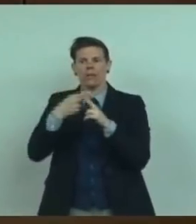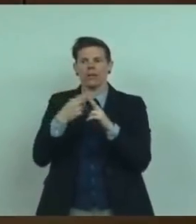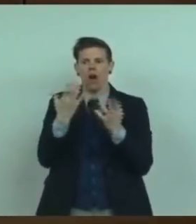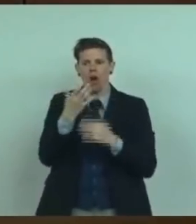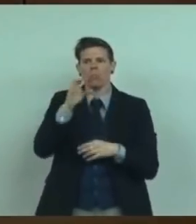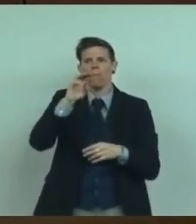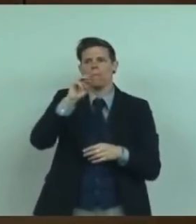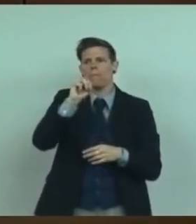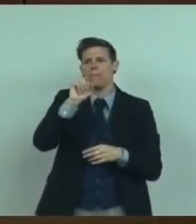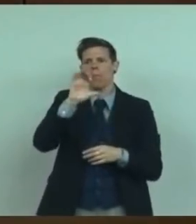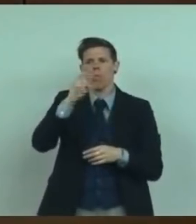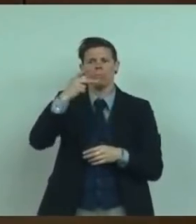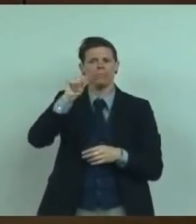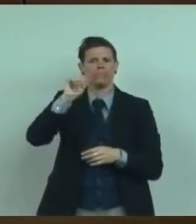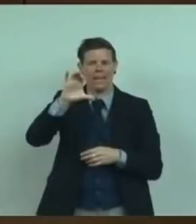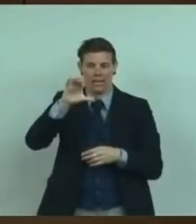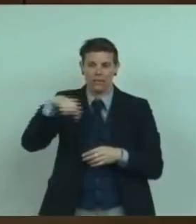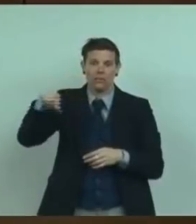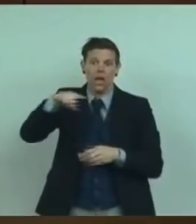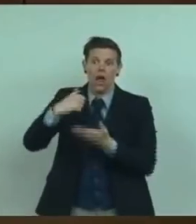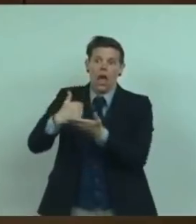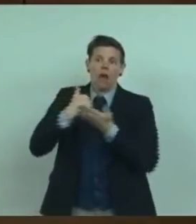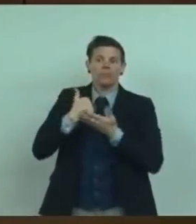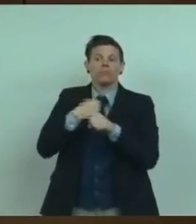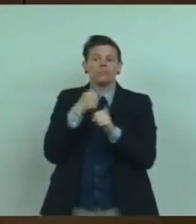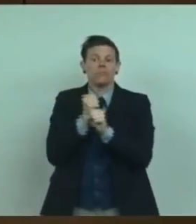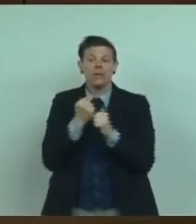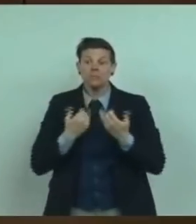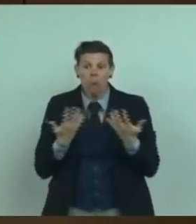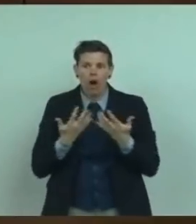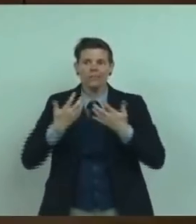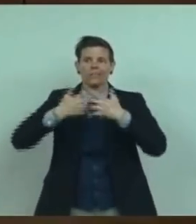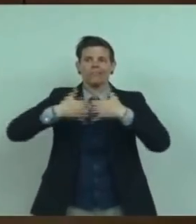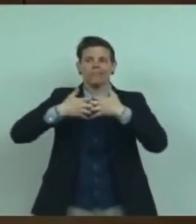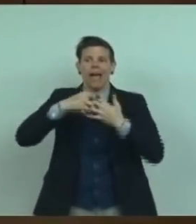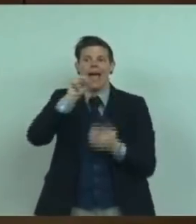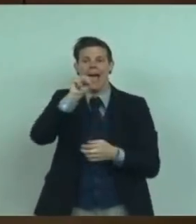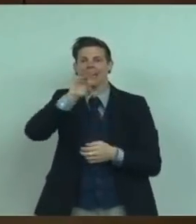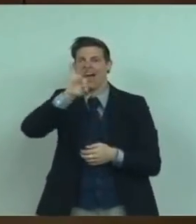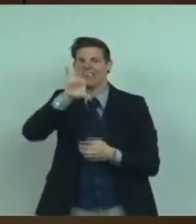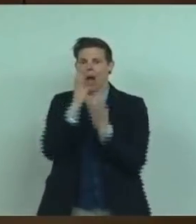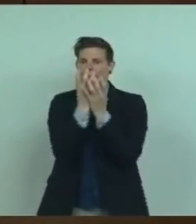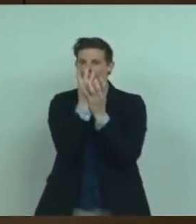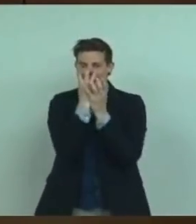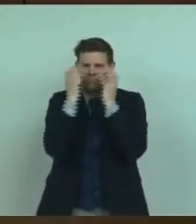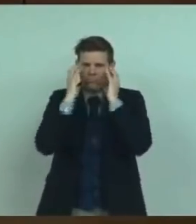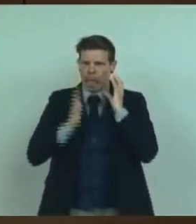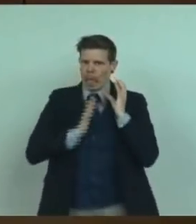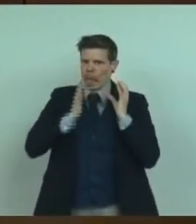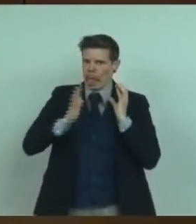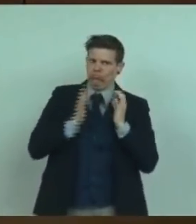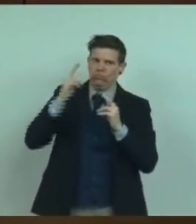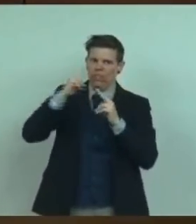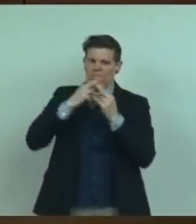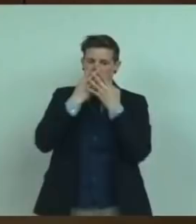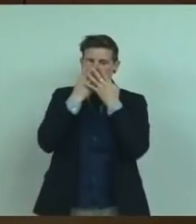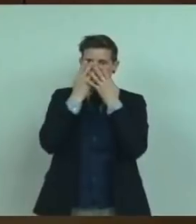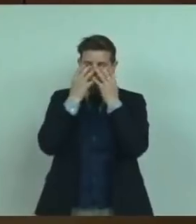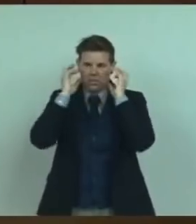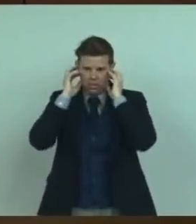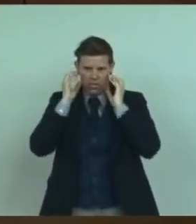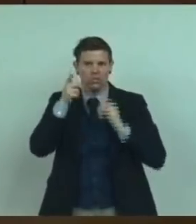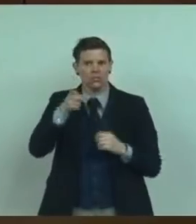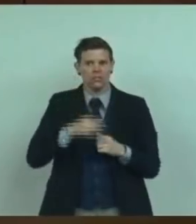the respirator masks that healthcare professionals need, and I want to show you one of those later in the update.